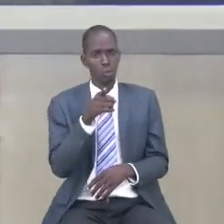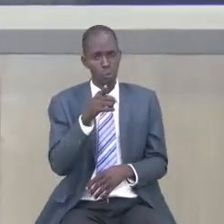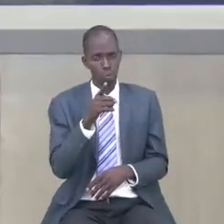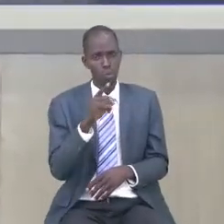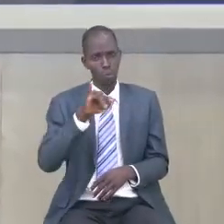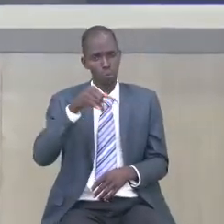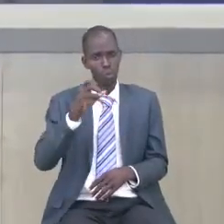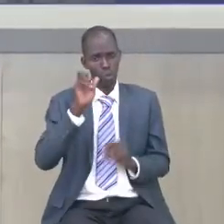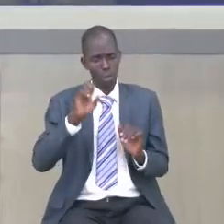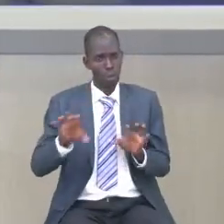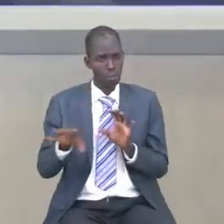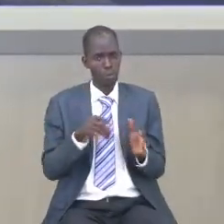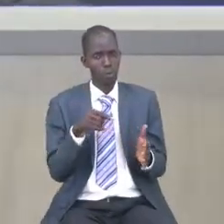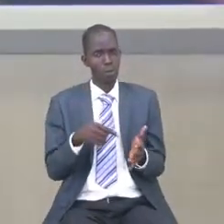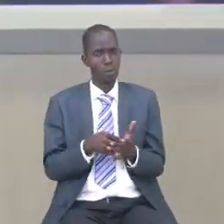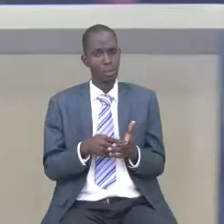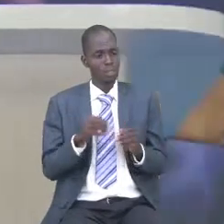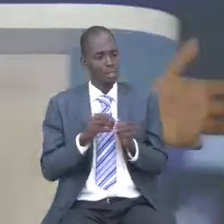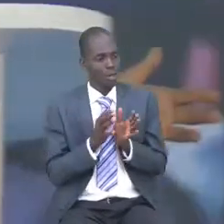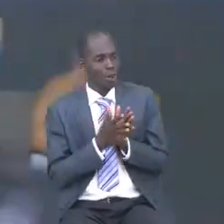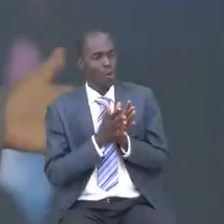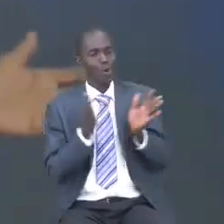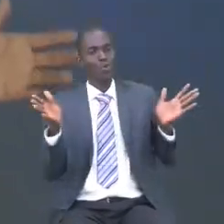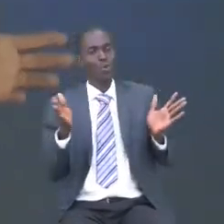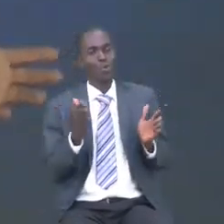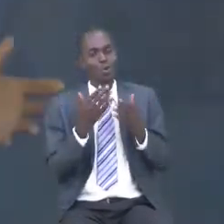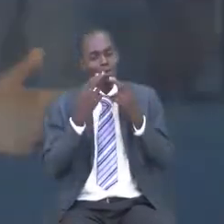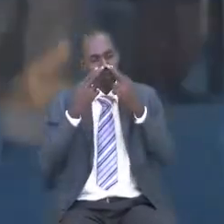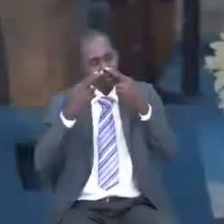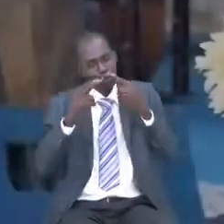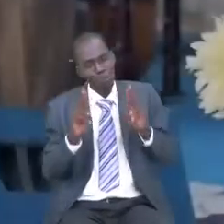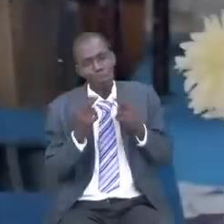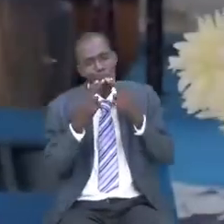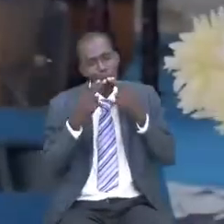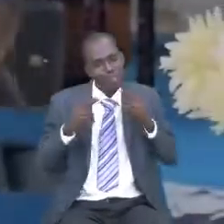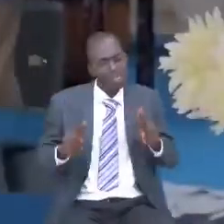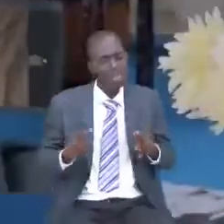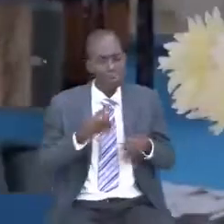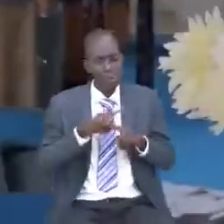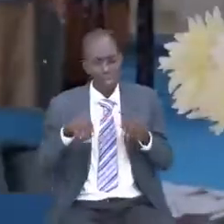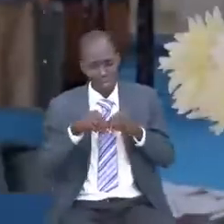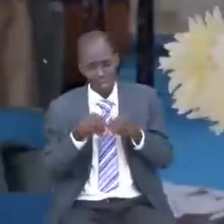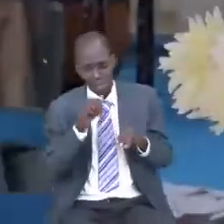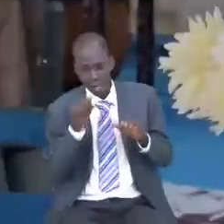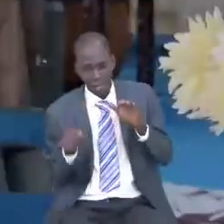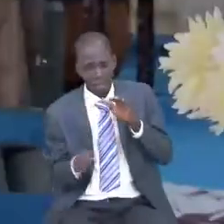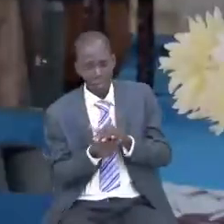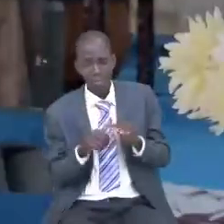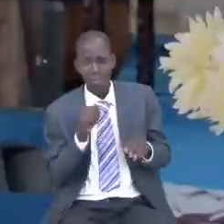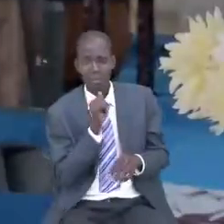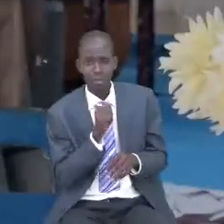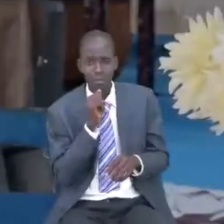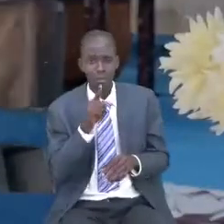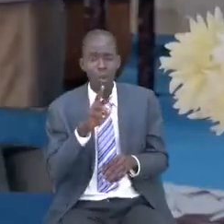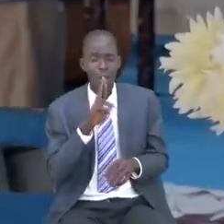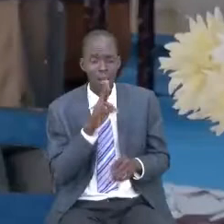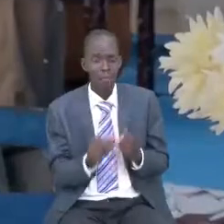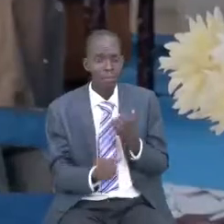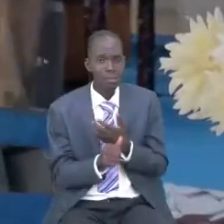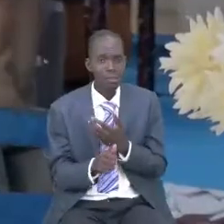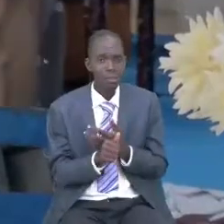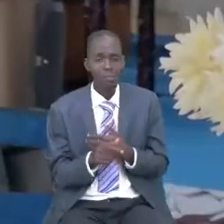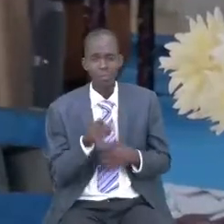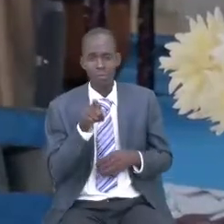the private. And then you'll be coming outside and see if you are all right. And he didn't have any more to talk.